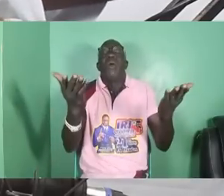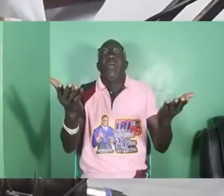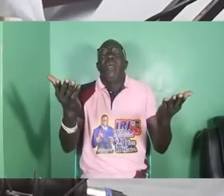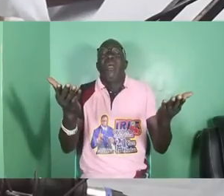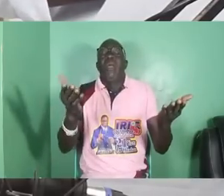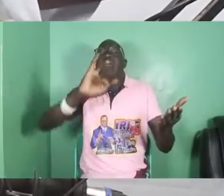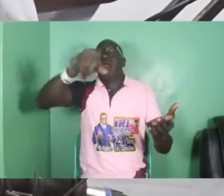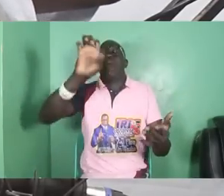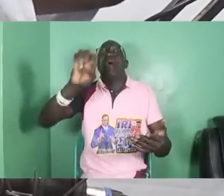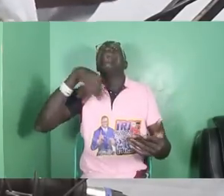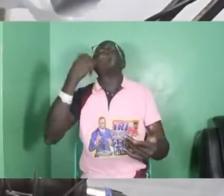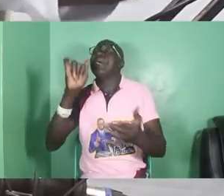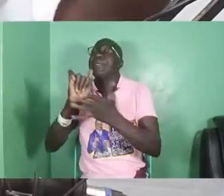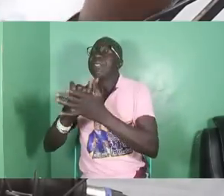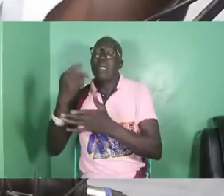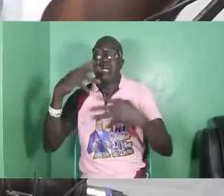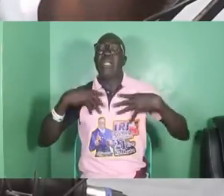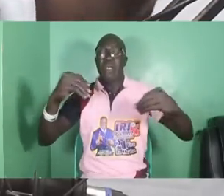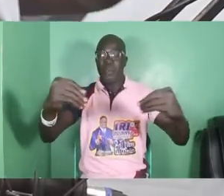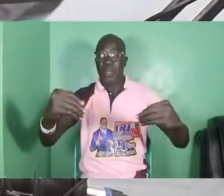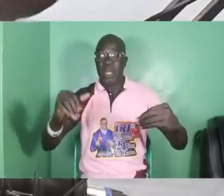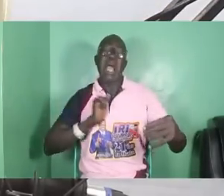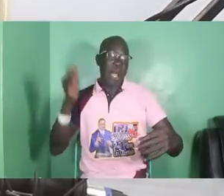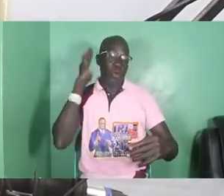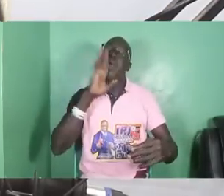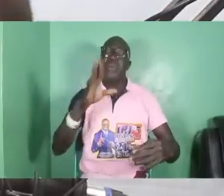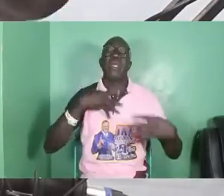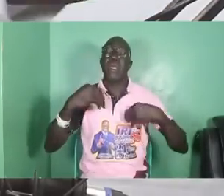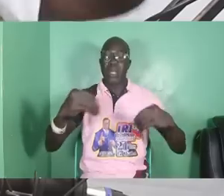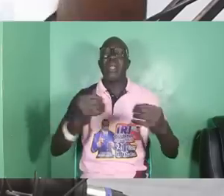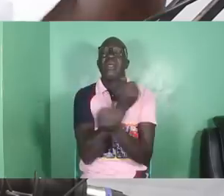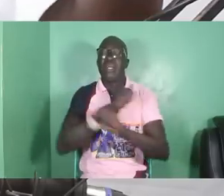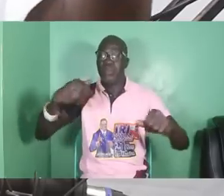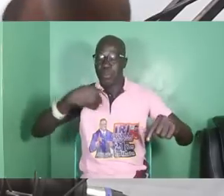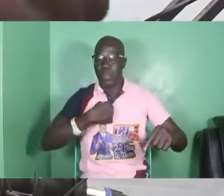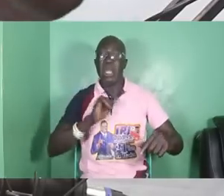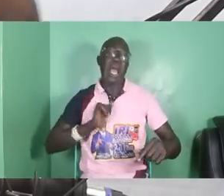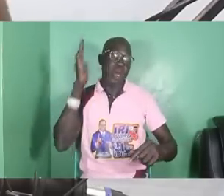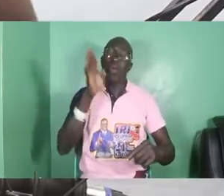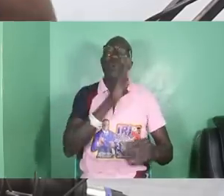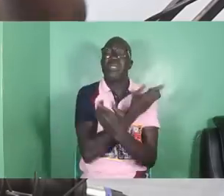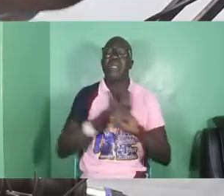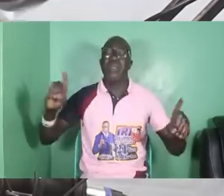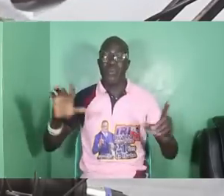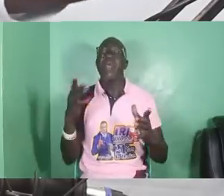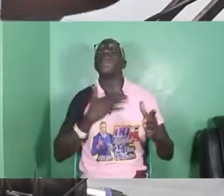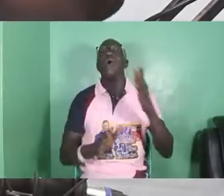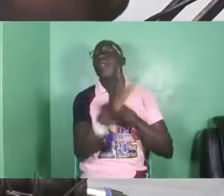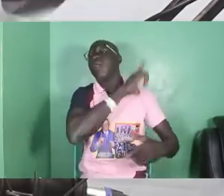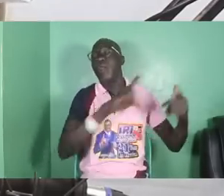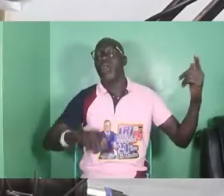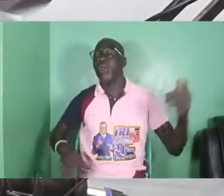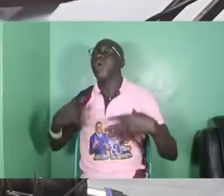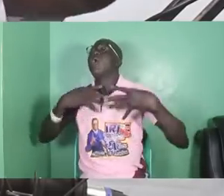lift up your head. Jeremiah wi pe wo mi san kill me emi o si san gba mi nla emi o si and I'll be saved. Olowo